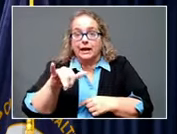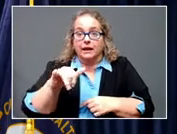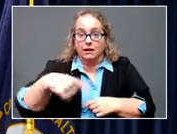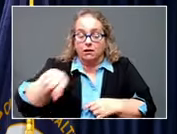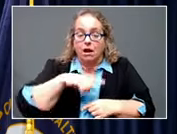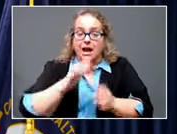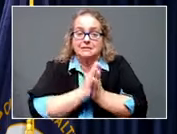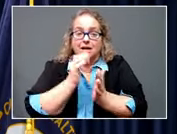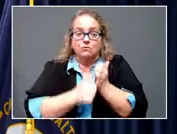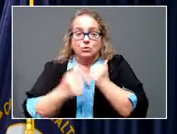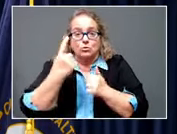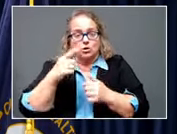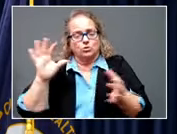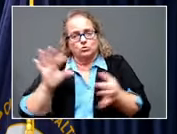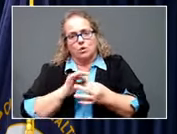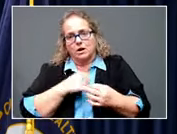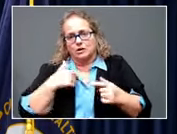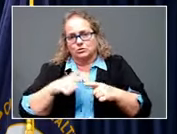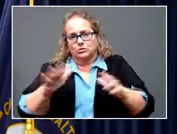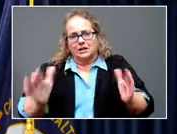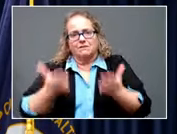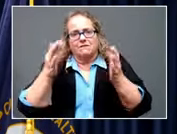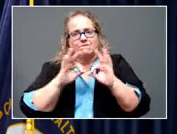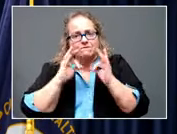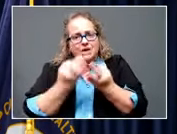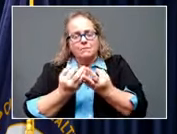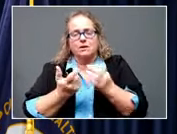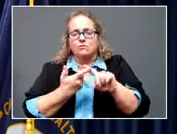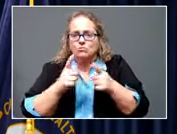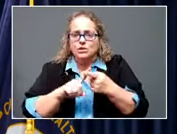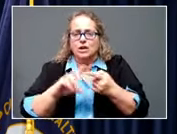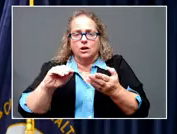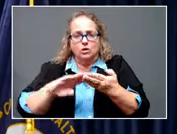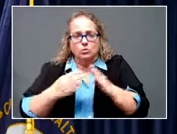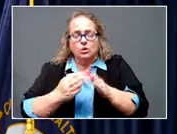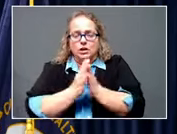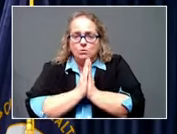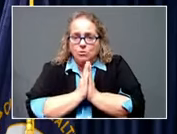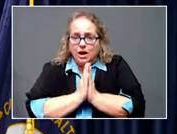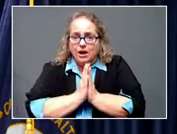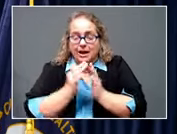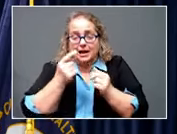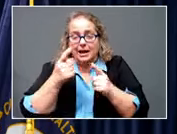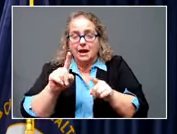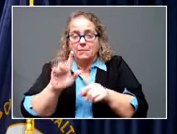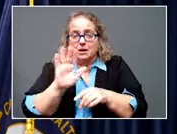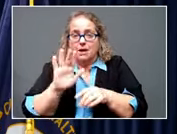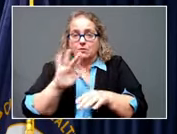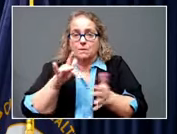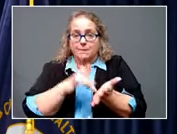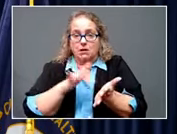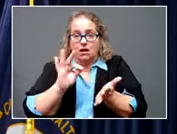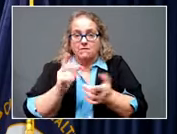family and their friends and the community in prayer. It happened about the middle of last week,